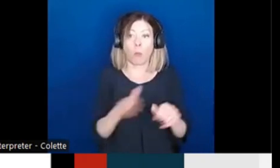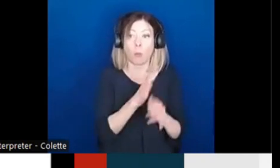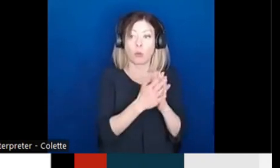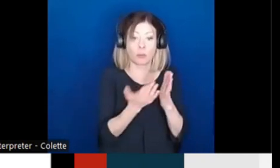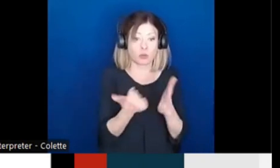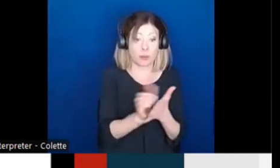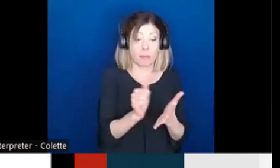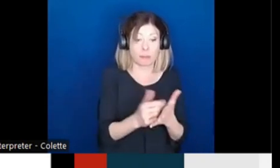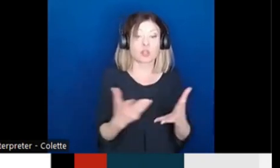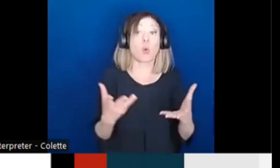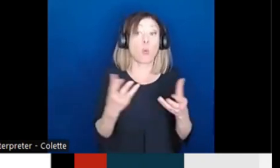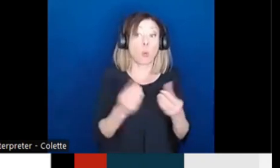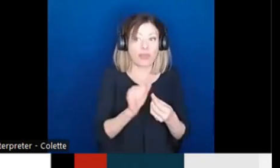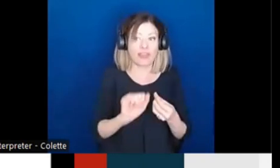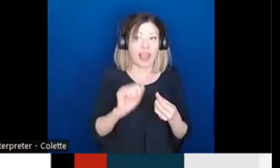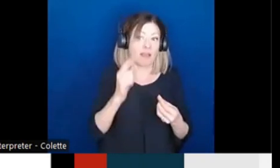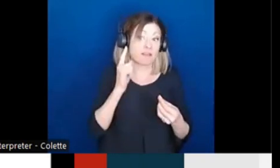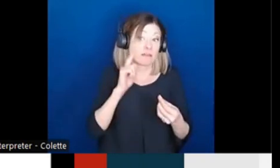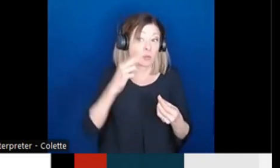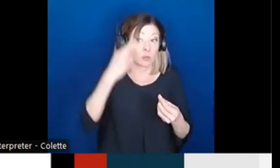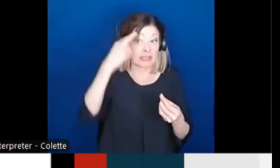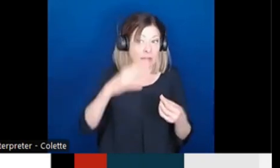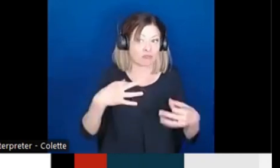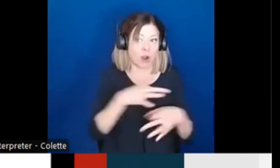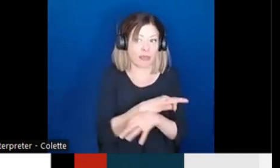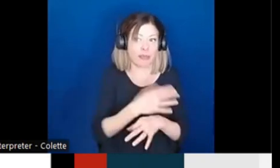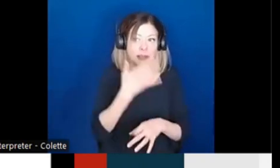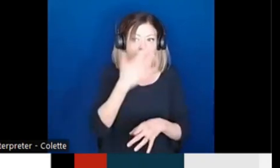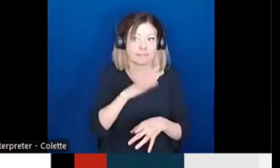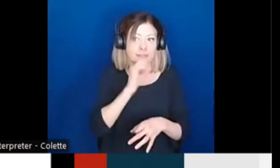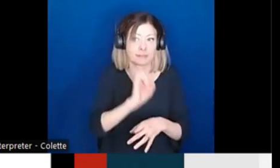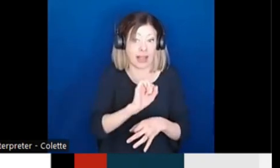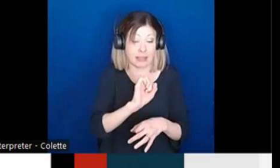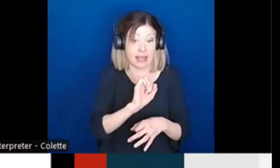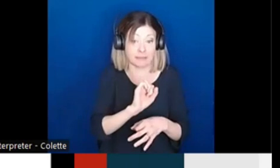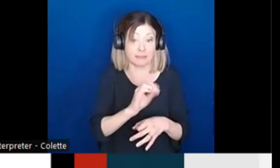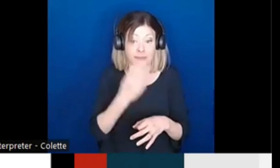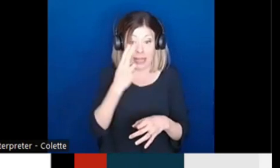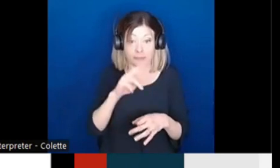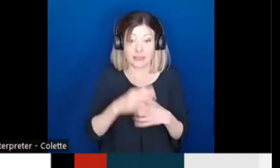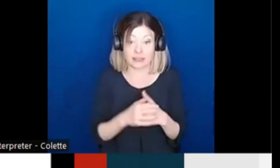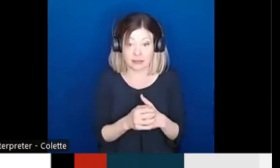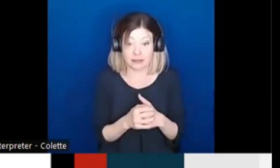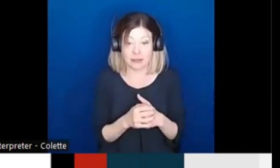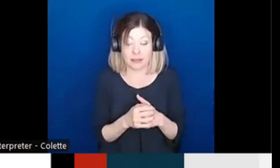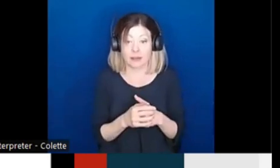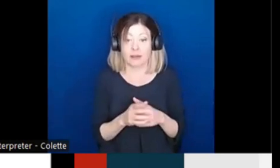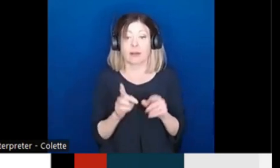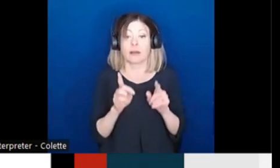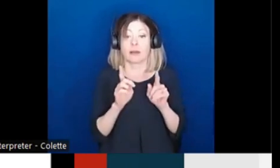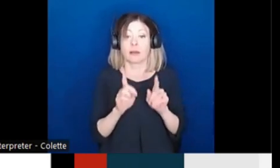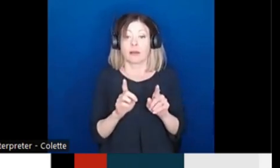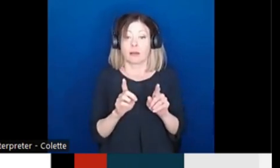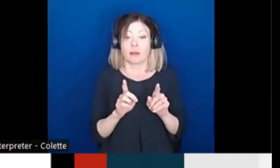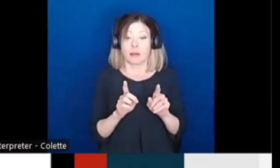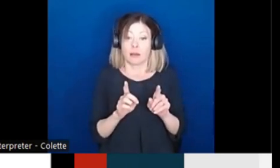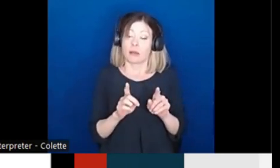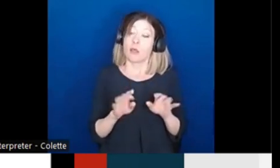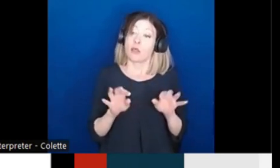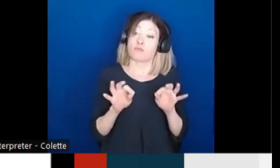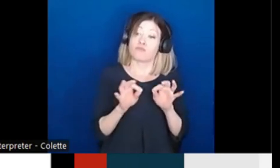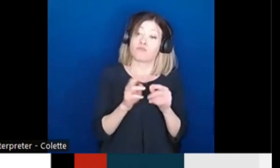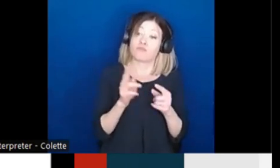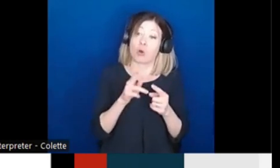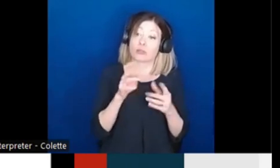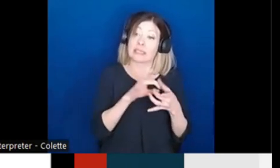really celebrated. The Brontë Society was formed. There was a little museum in the village, but it actually came